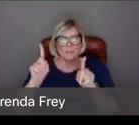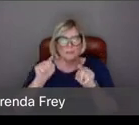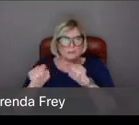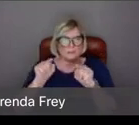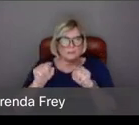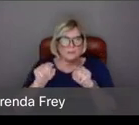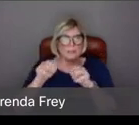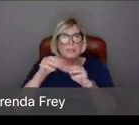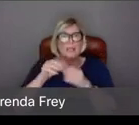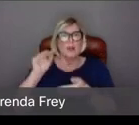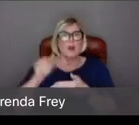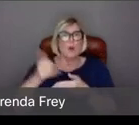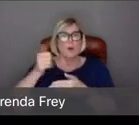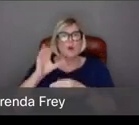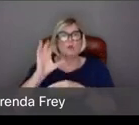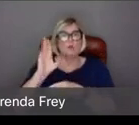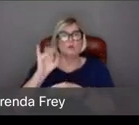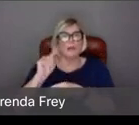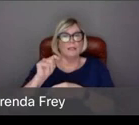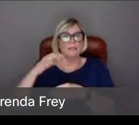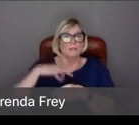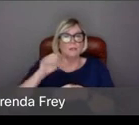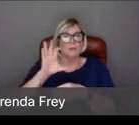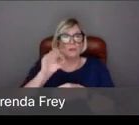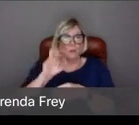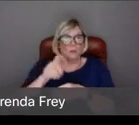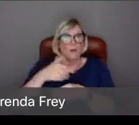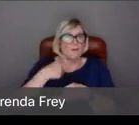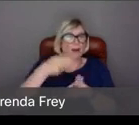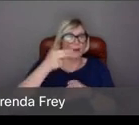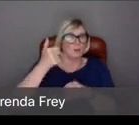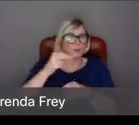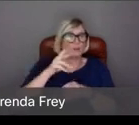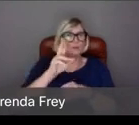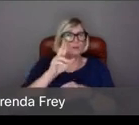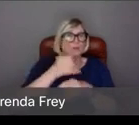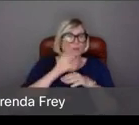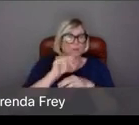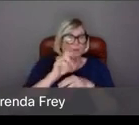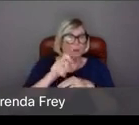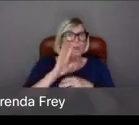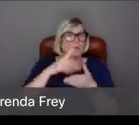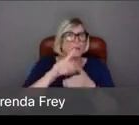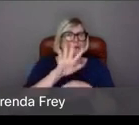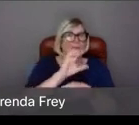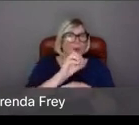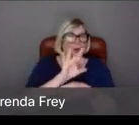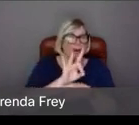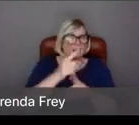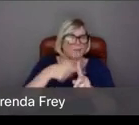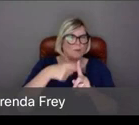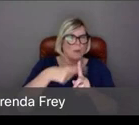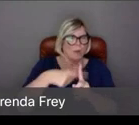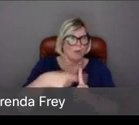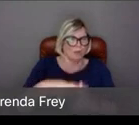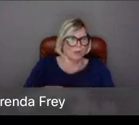credit score category, when you have a higher interest rate, in this scenario, you would pay $508 a month. In